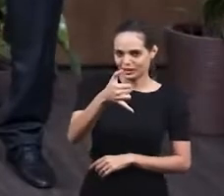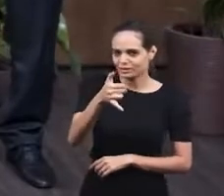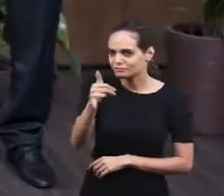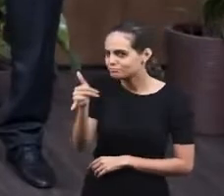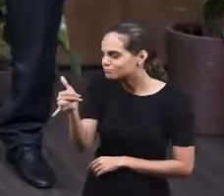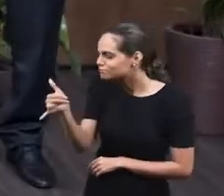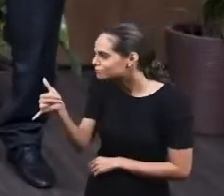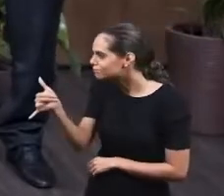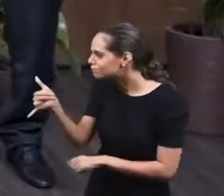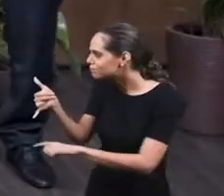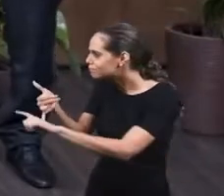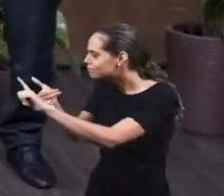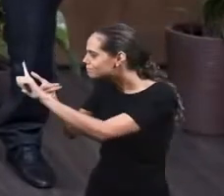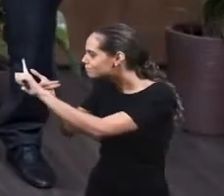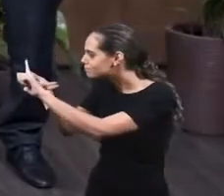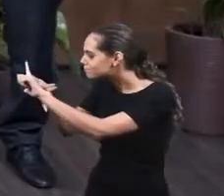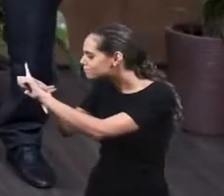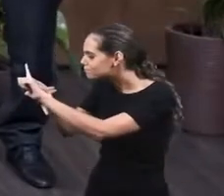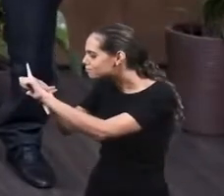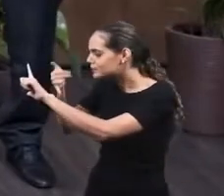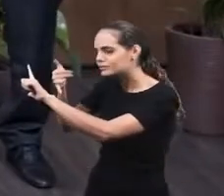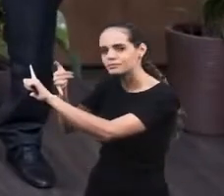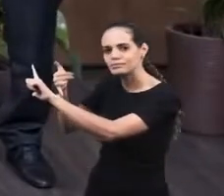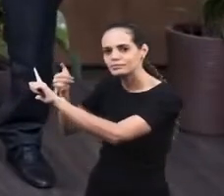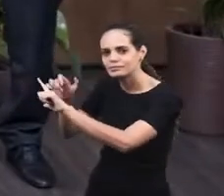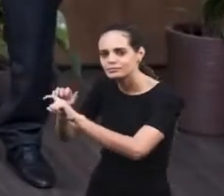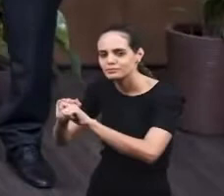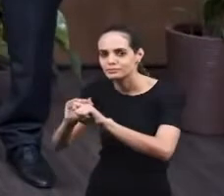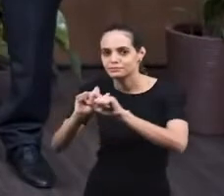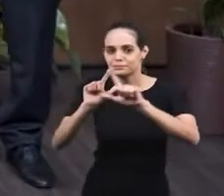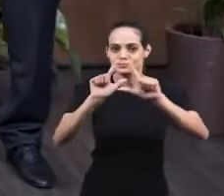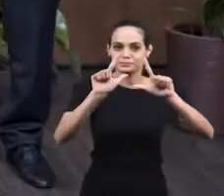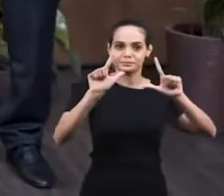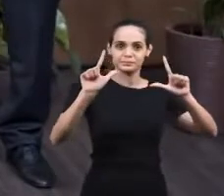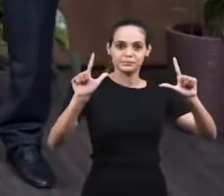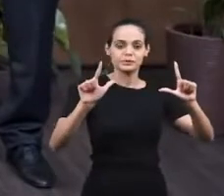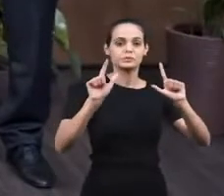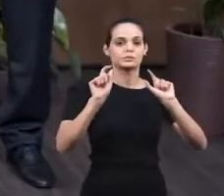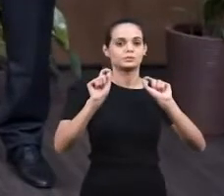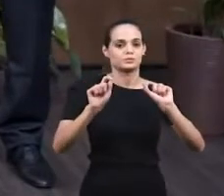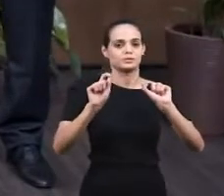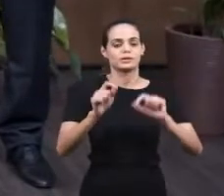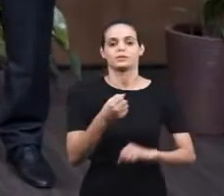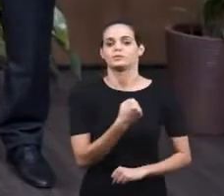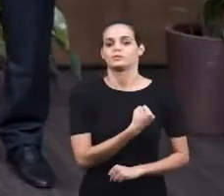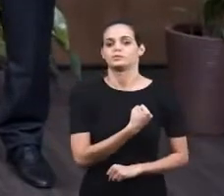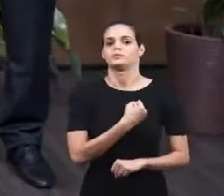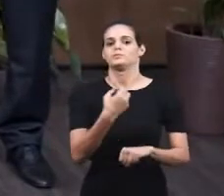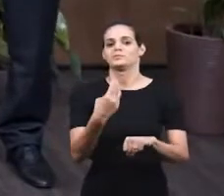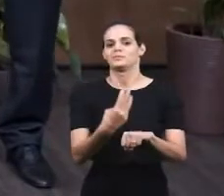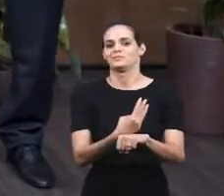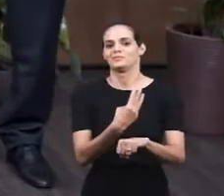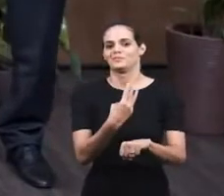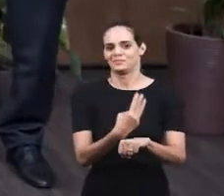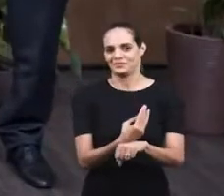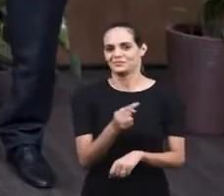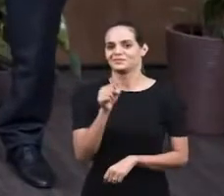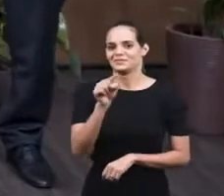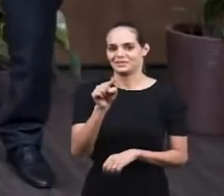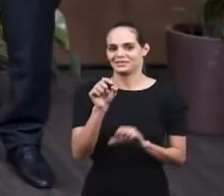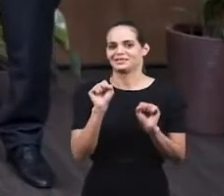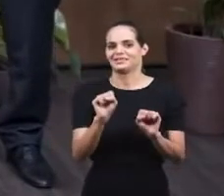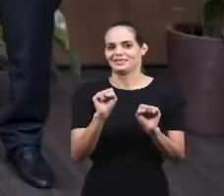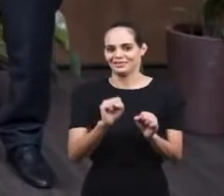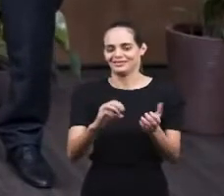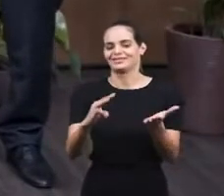Open up the camera on your cell phone. Focus it on the QR code and you will be directed to a WhatsApp phone number